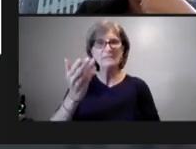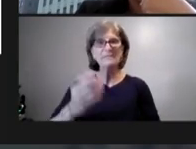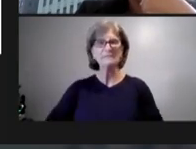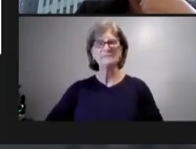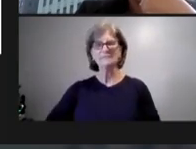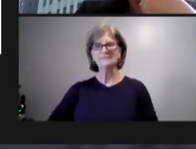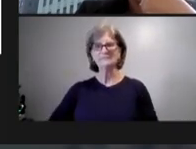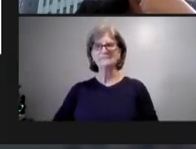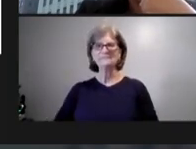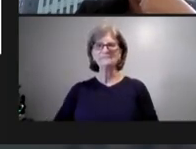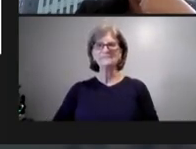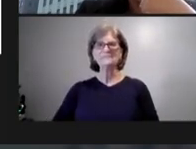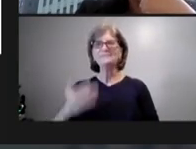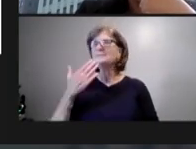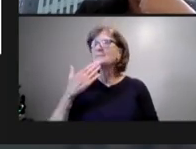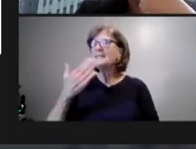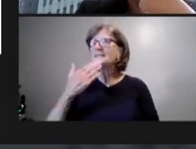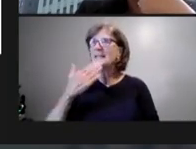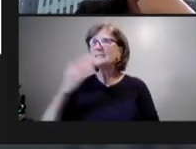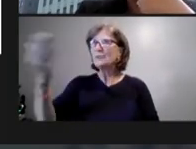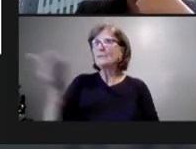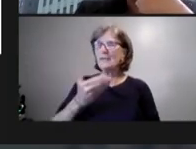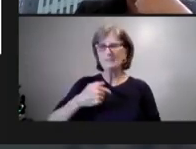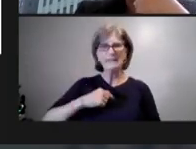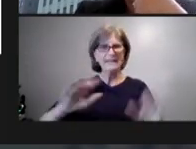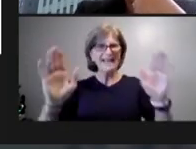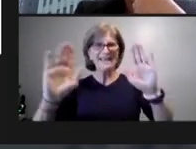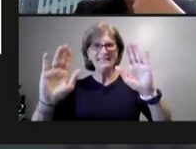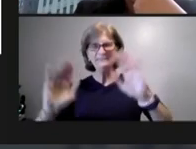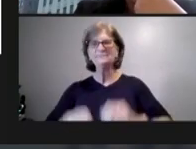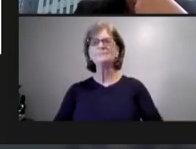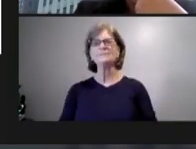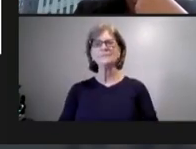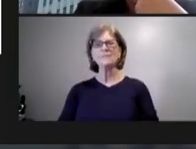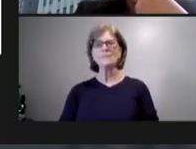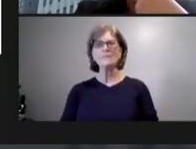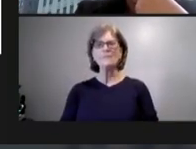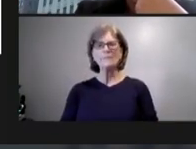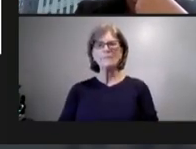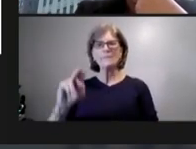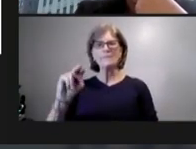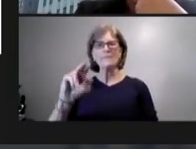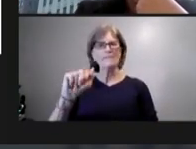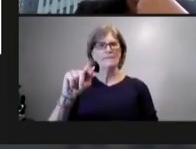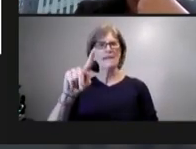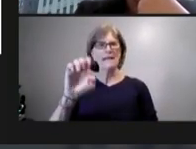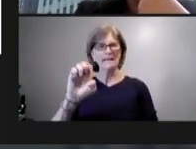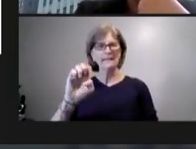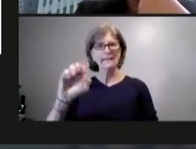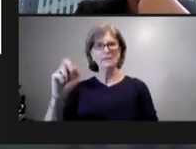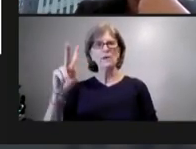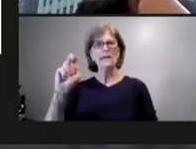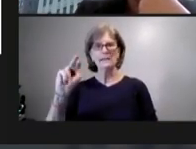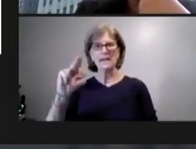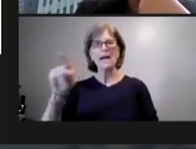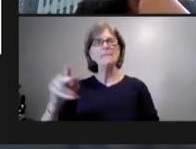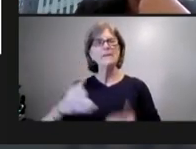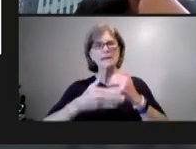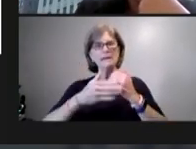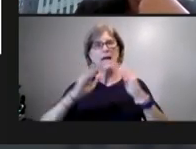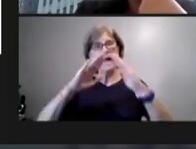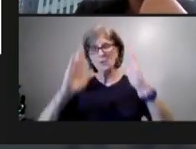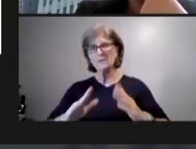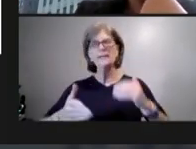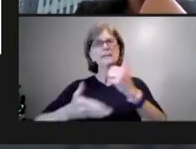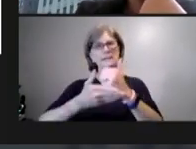Thanks, Adrian, and thanks for having me. Hi, everybody. My name is Natalie Ryan. I am the Housing Assistance Program Manager